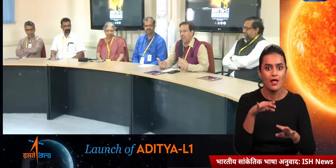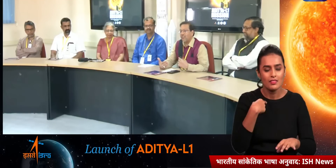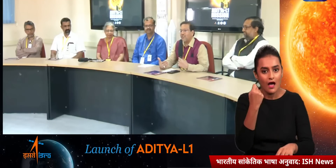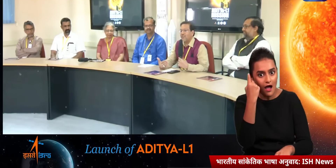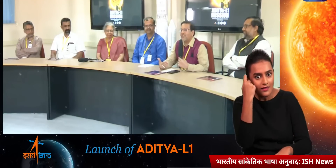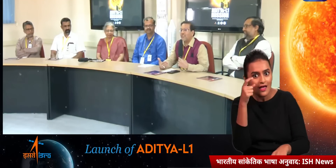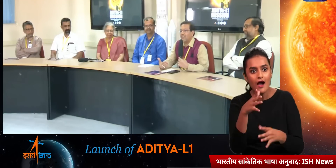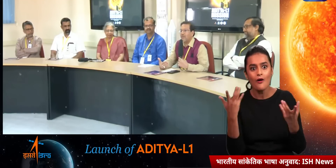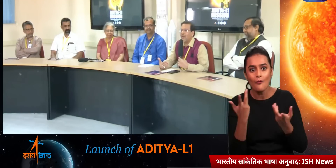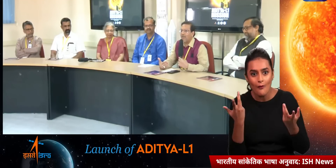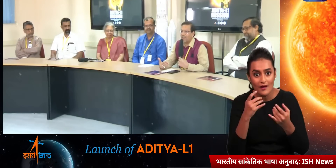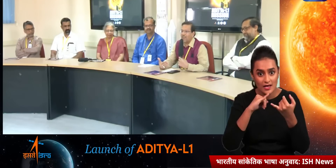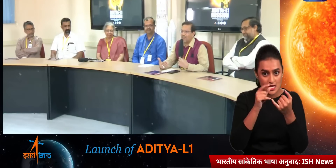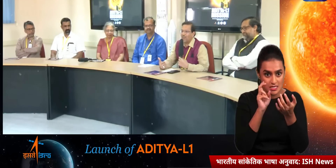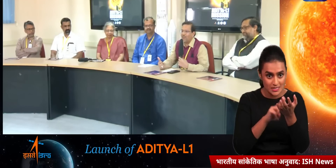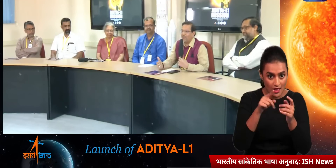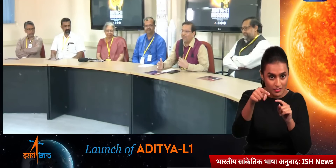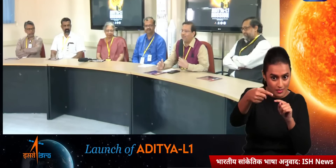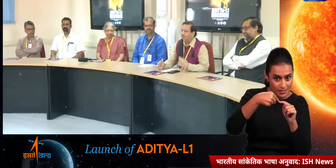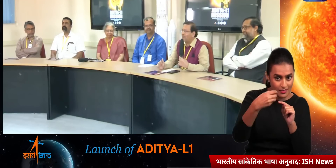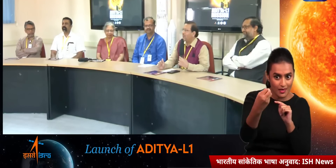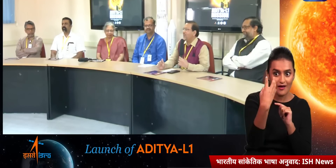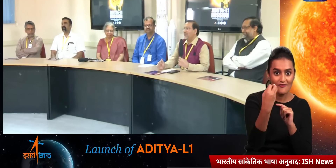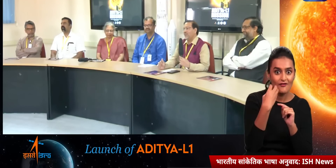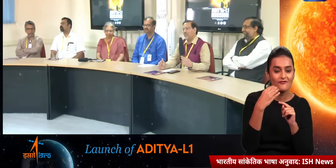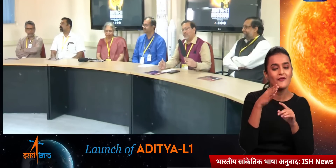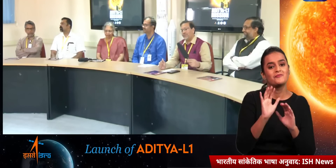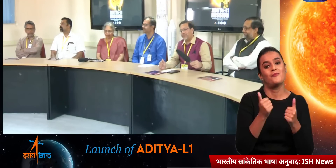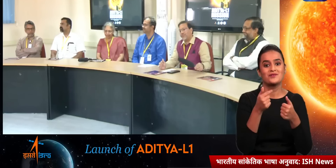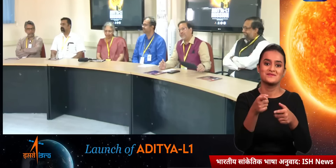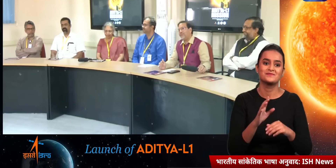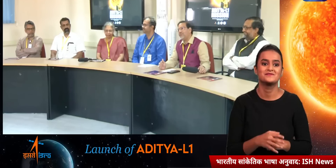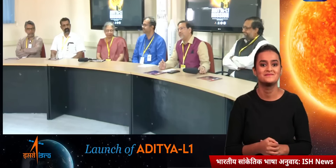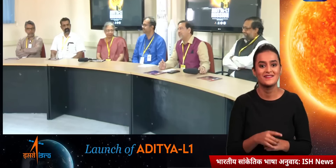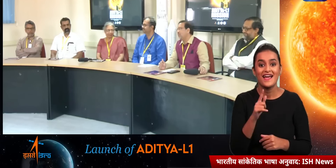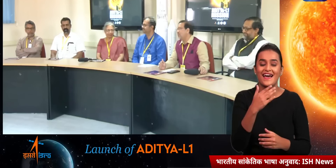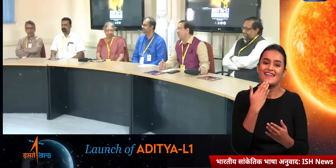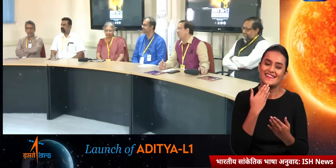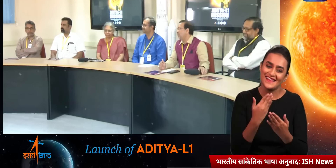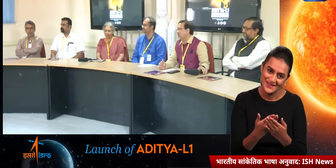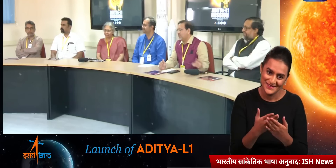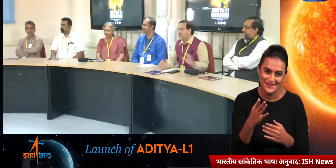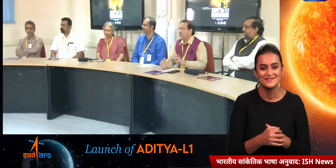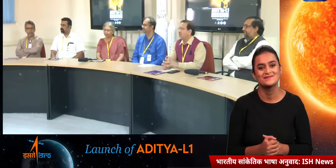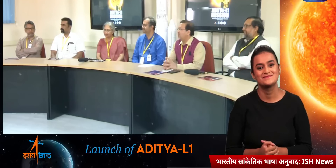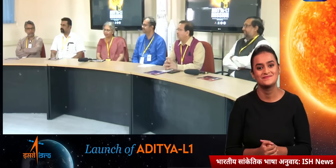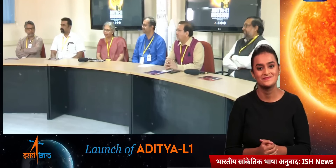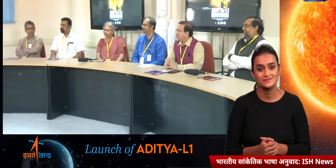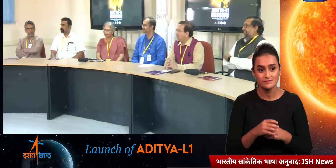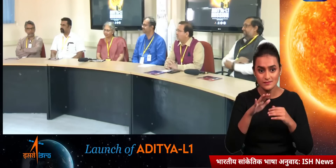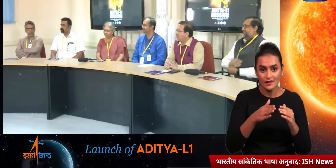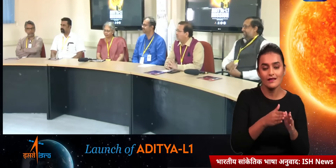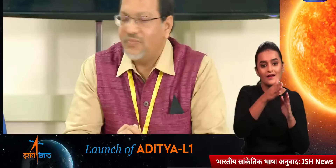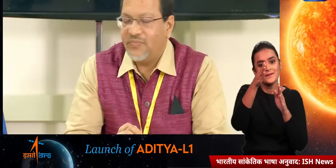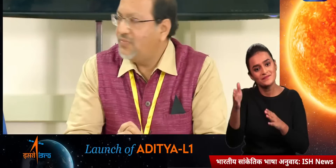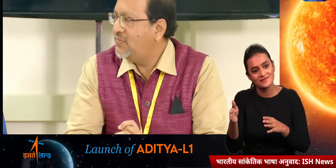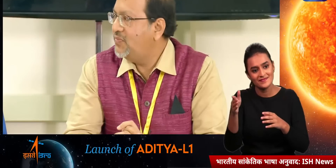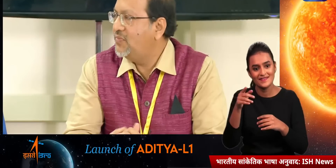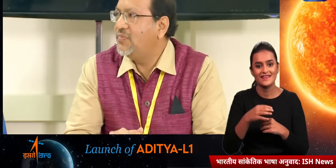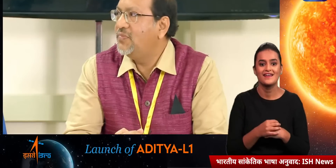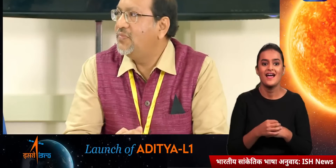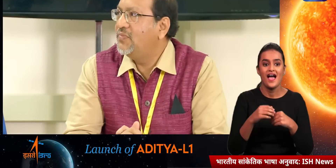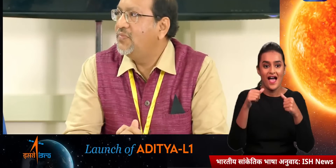electromagnetic radiations which is reaching the planet Earth. Thank you so much, sir. So now we'll move on to Dr. Annapurni